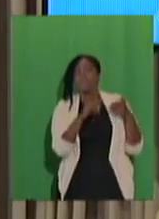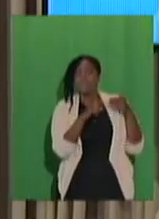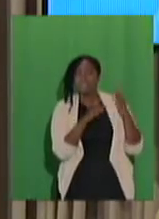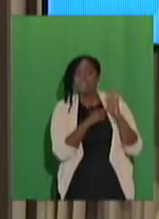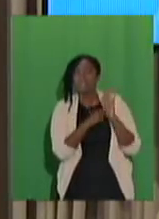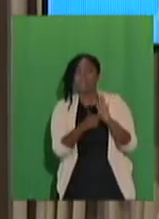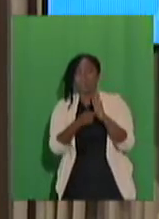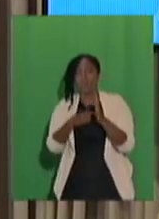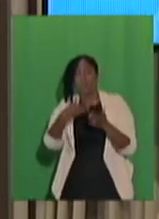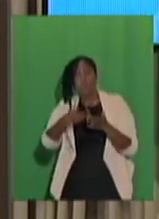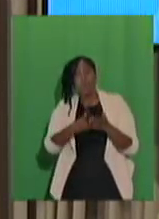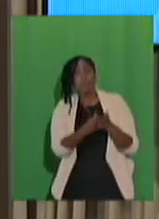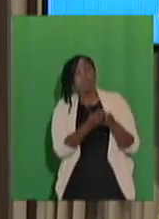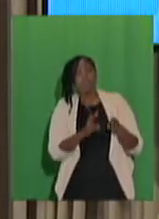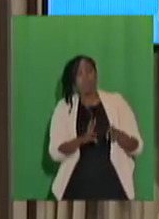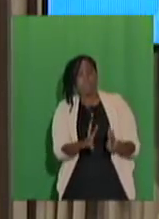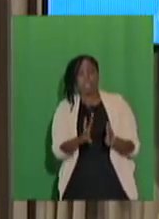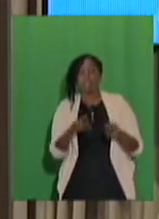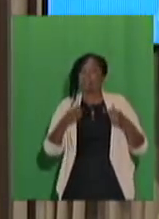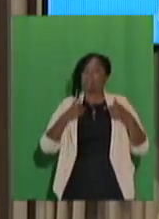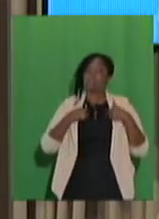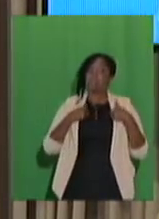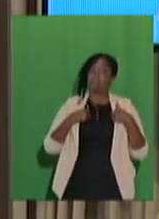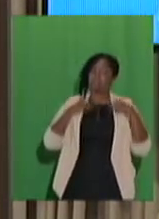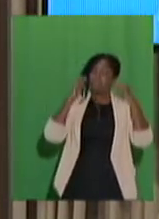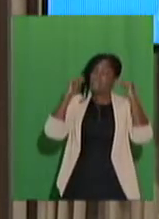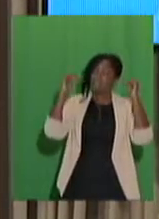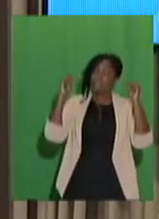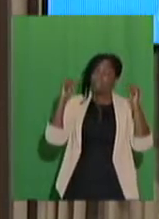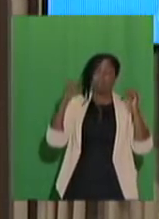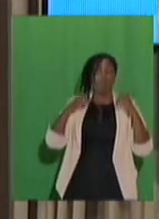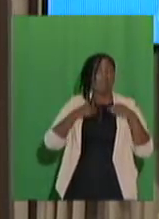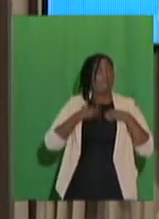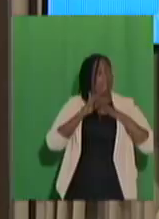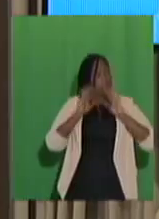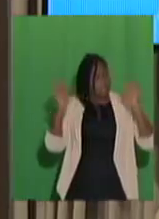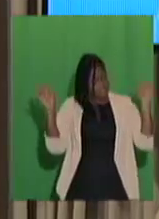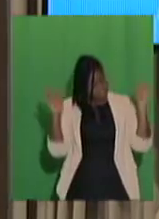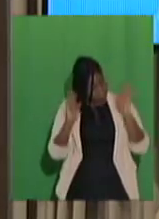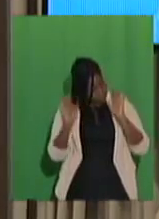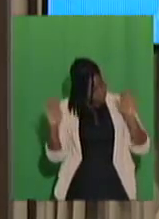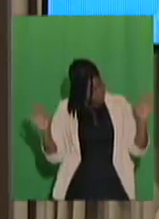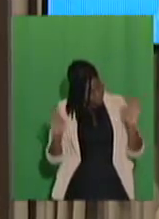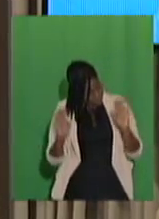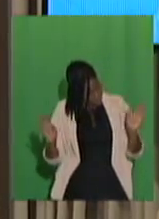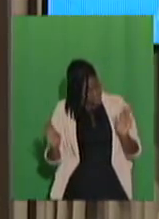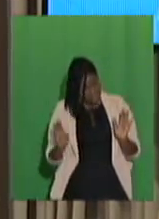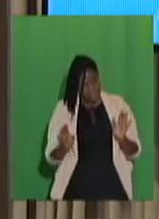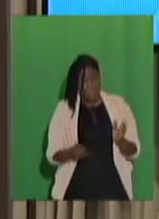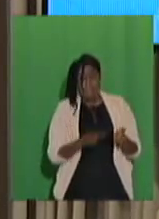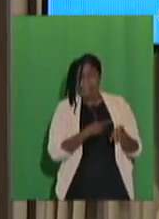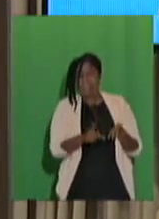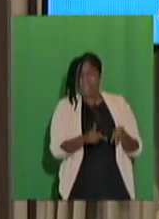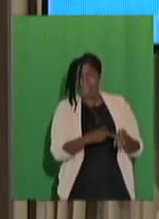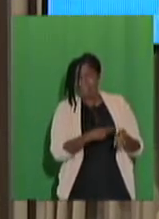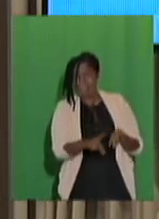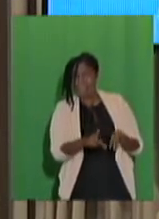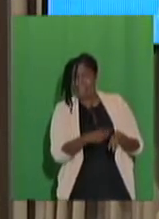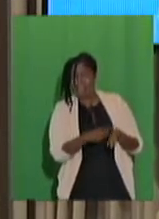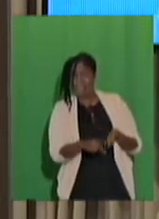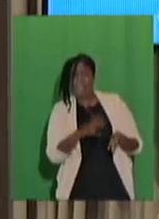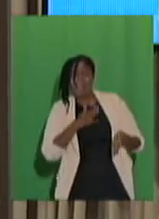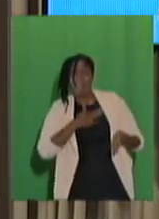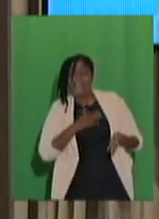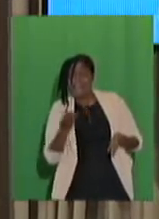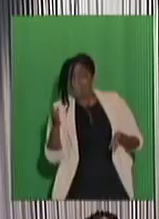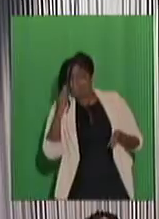the taxpayer to lawsuits and my doctors and nurses to criminal and civil liability, but I want to protect patients at the same